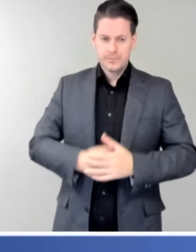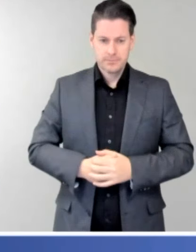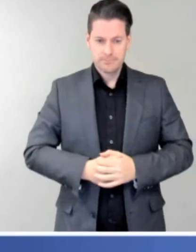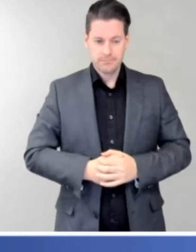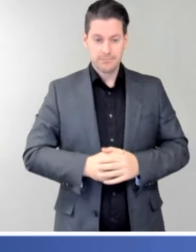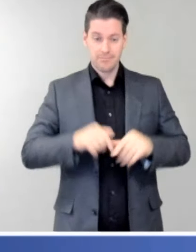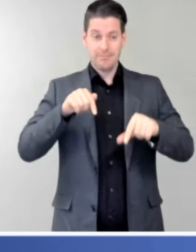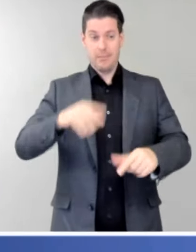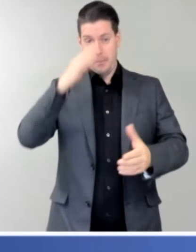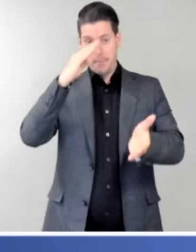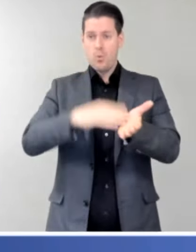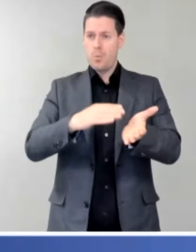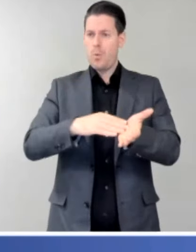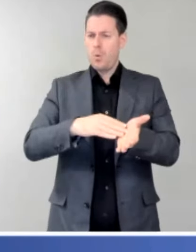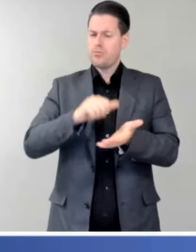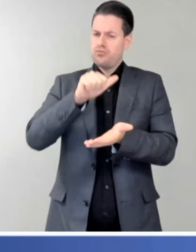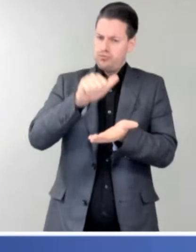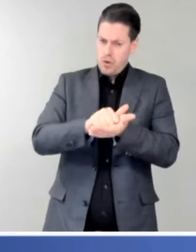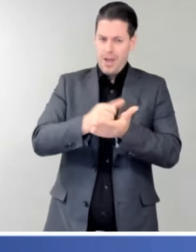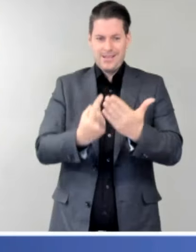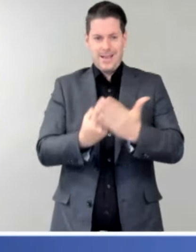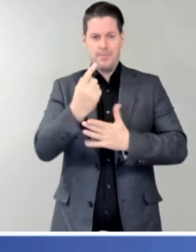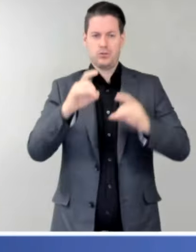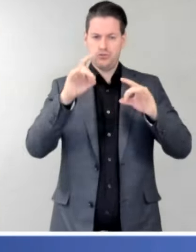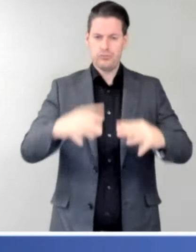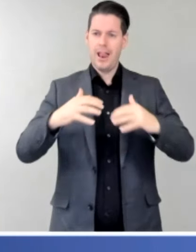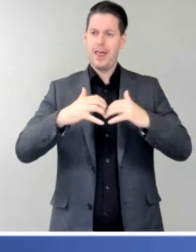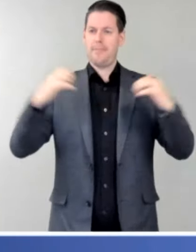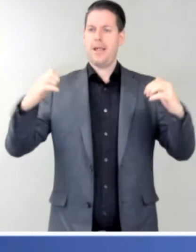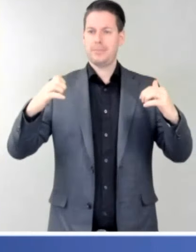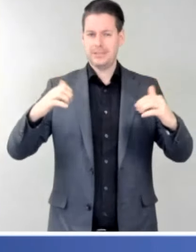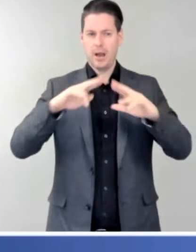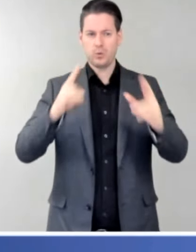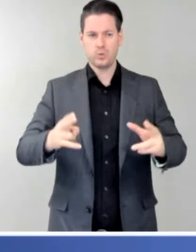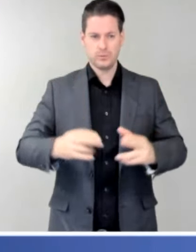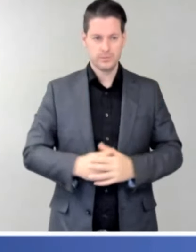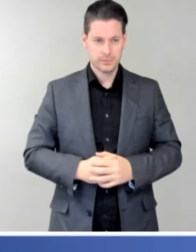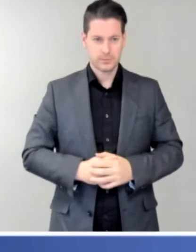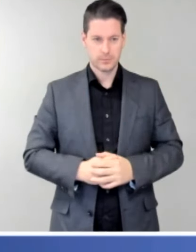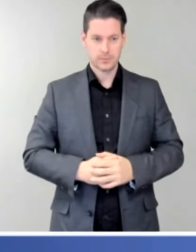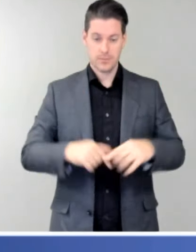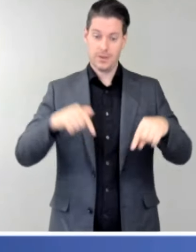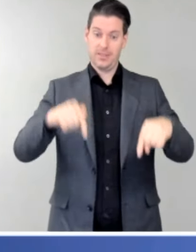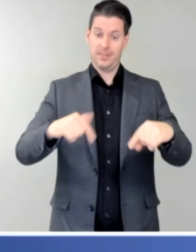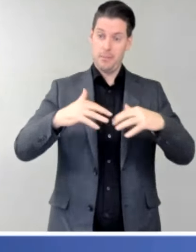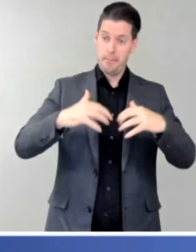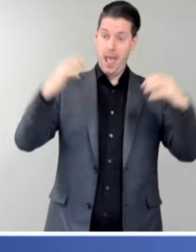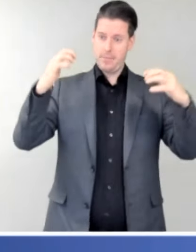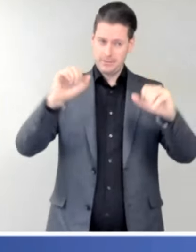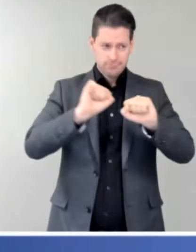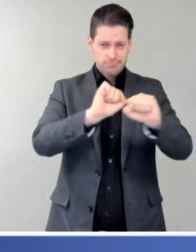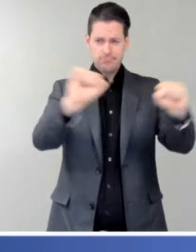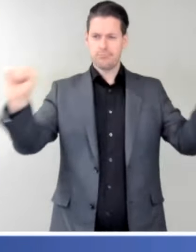is located here at Australia's Parliament House. This house belongs to all Australians.